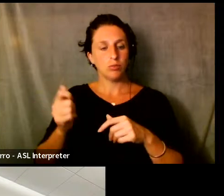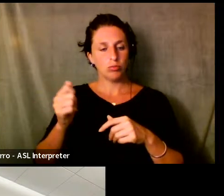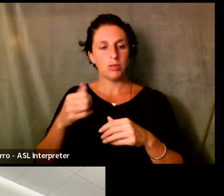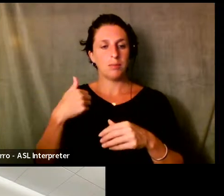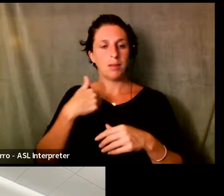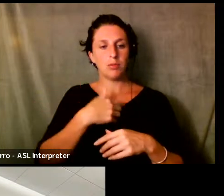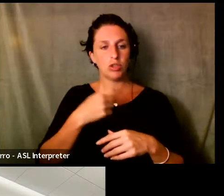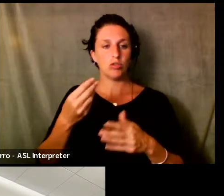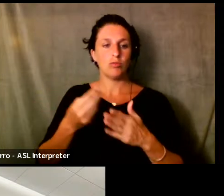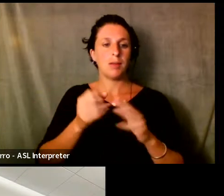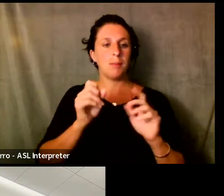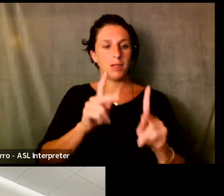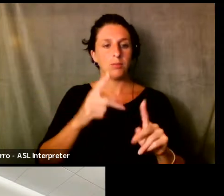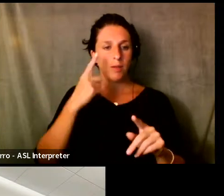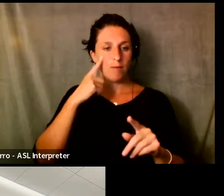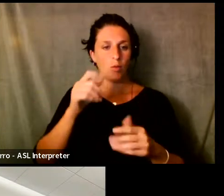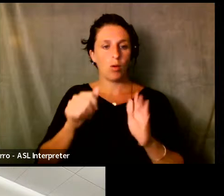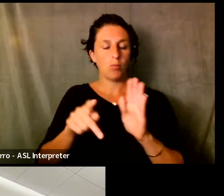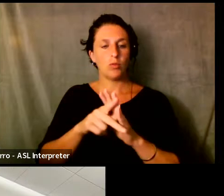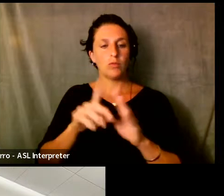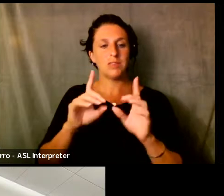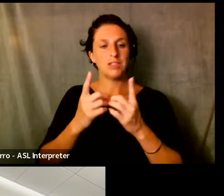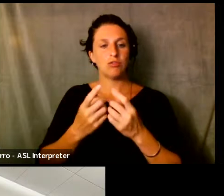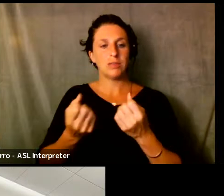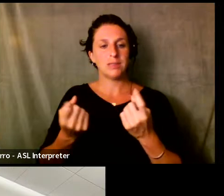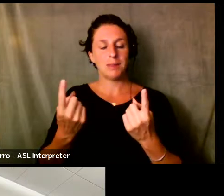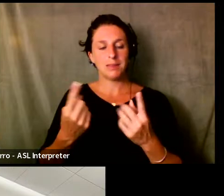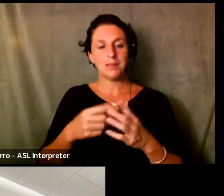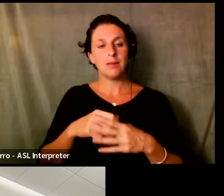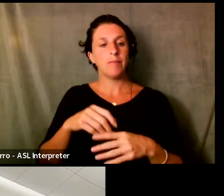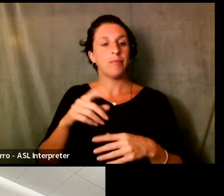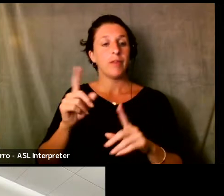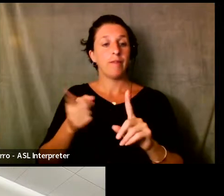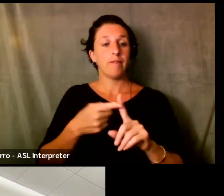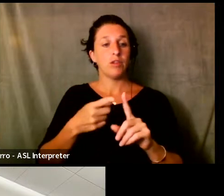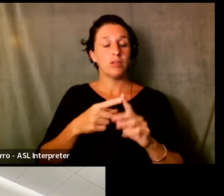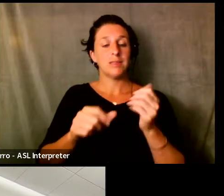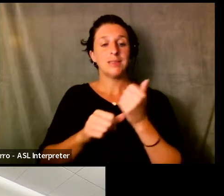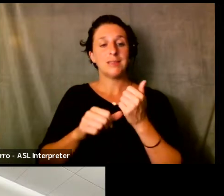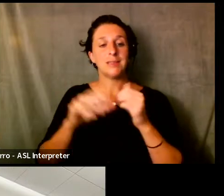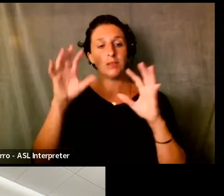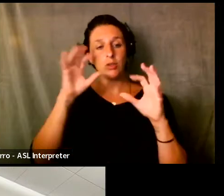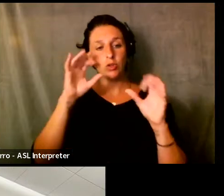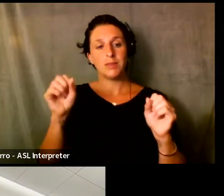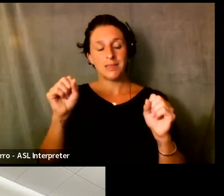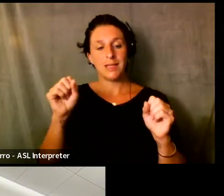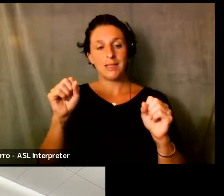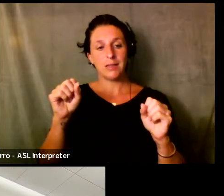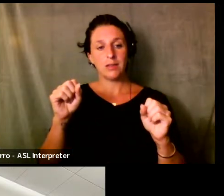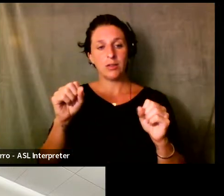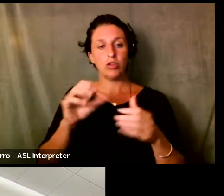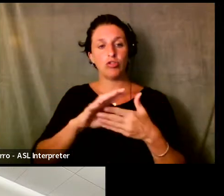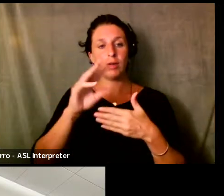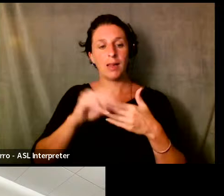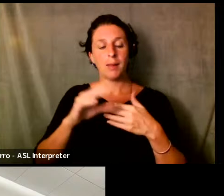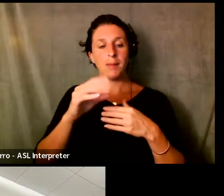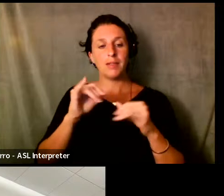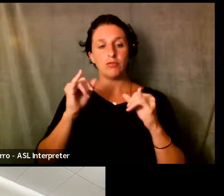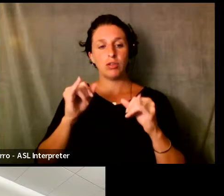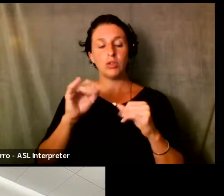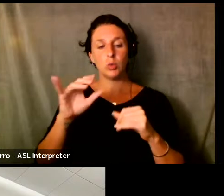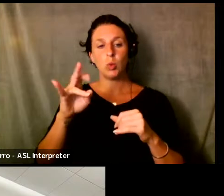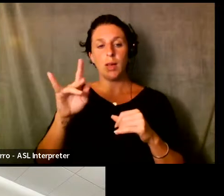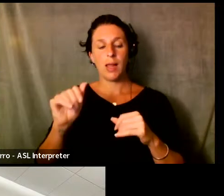and reimbursements for approved district expenses. The first is Assistant Superintendent of Curriculum and Instruction, Julia